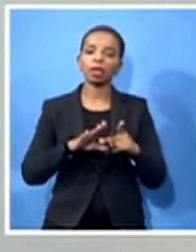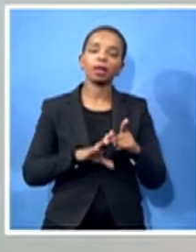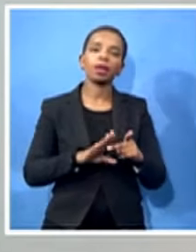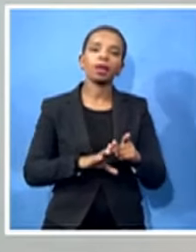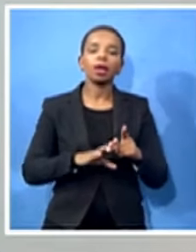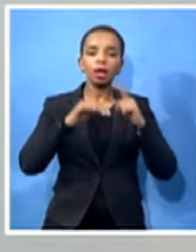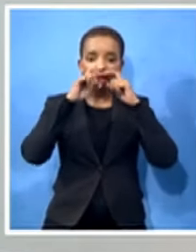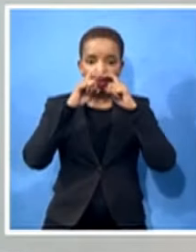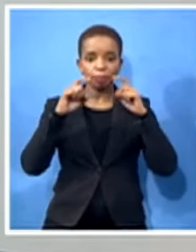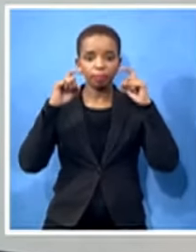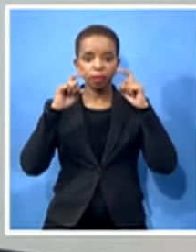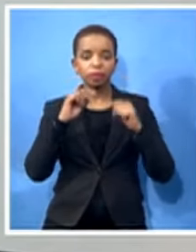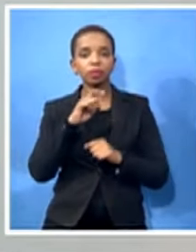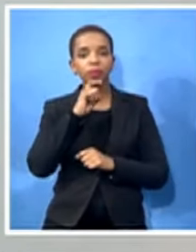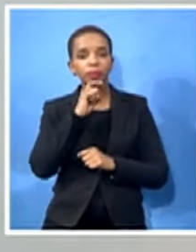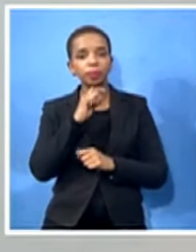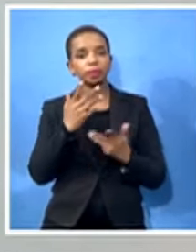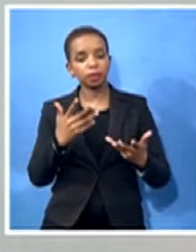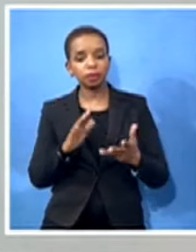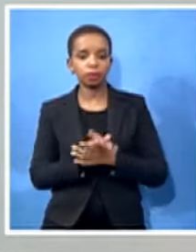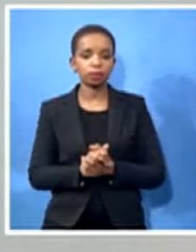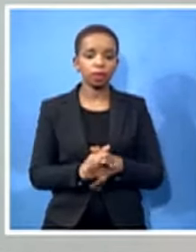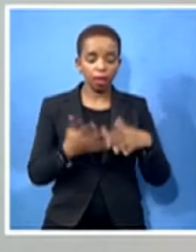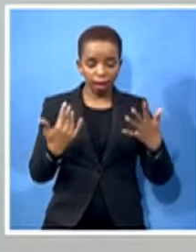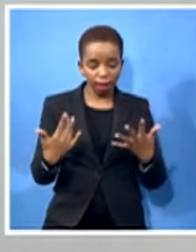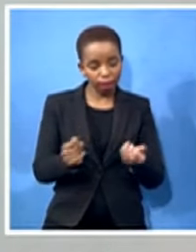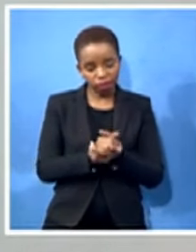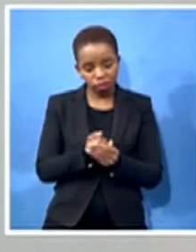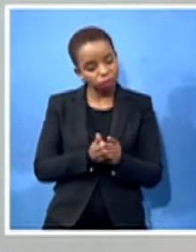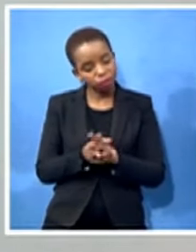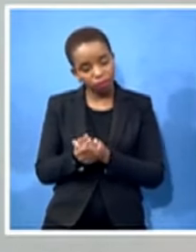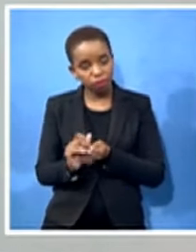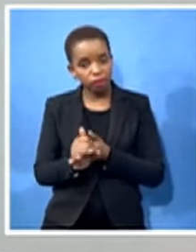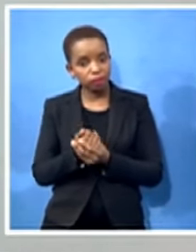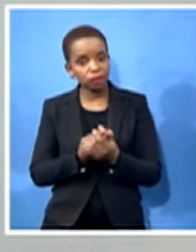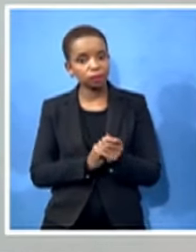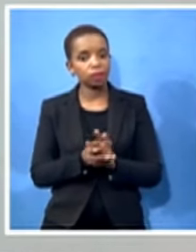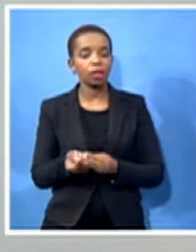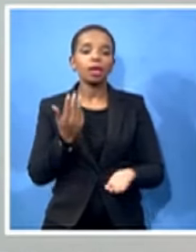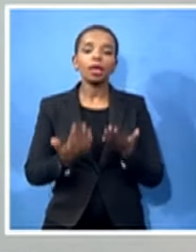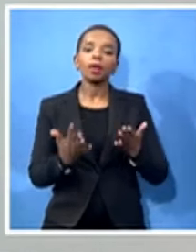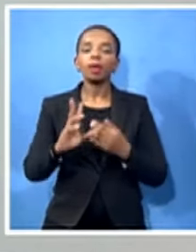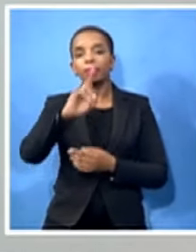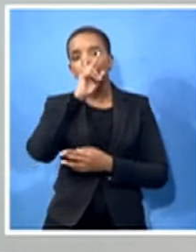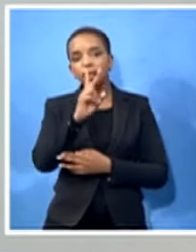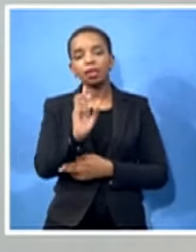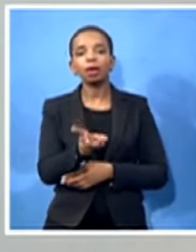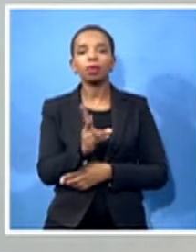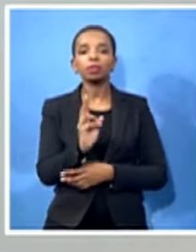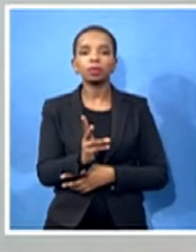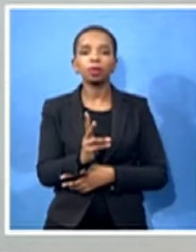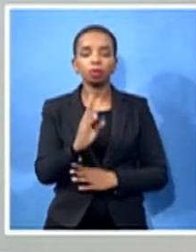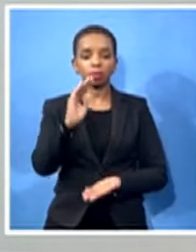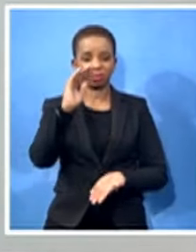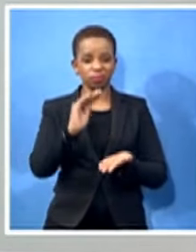around hand washing, and maybe to a lesser extent, less conversations in terms of ensuring that we keep our homes and our surfaces in